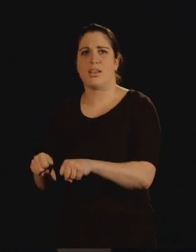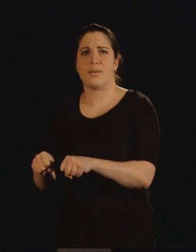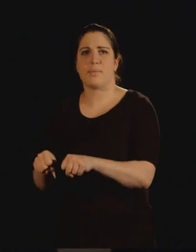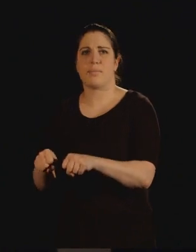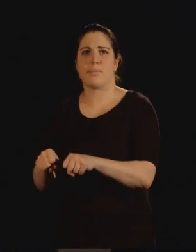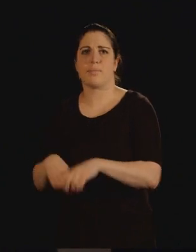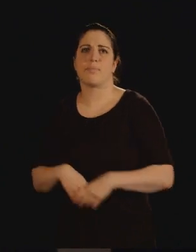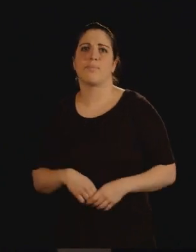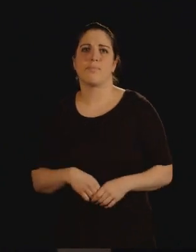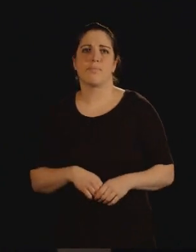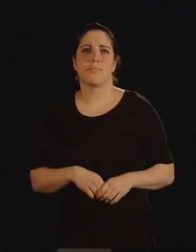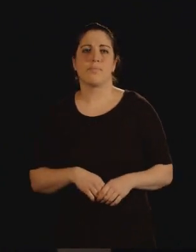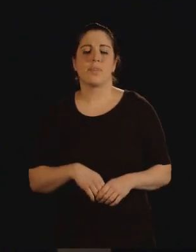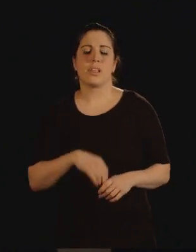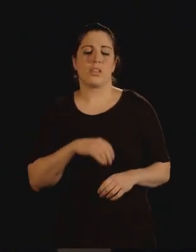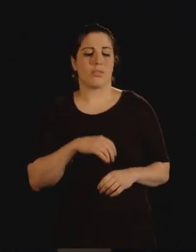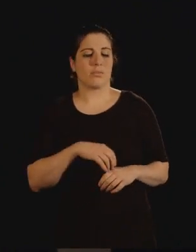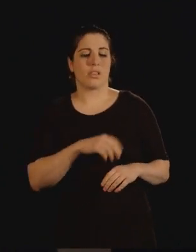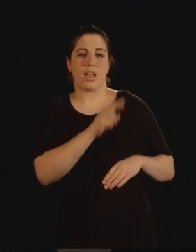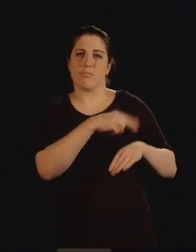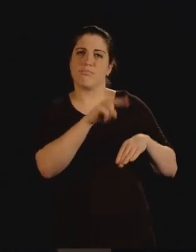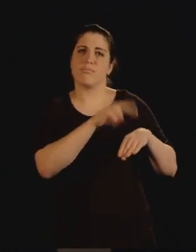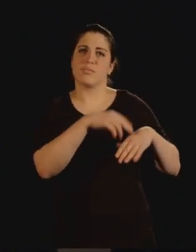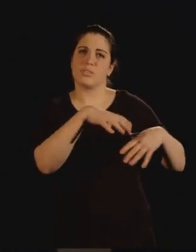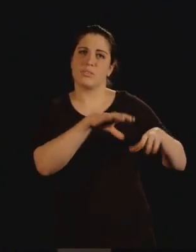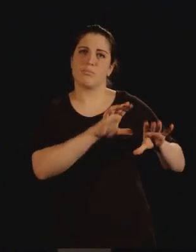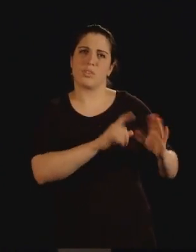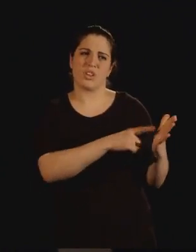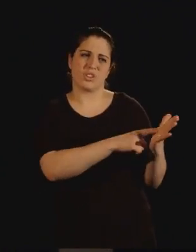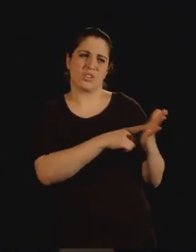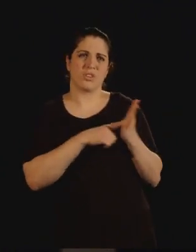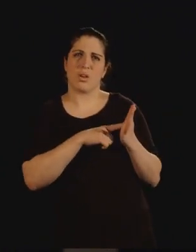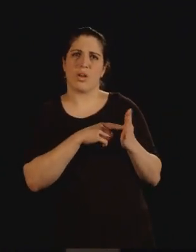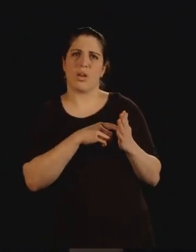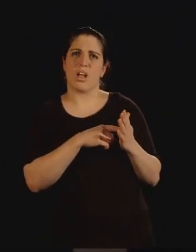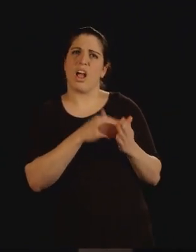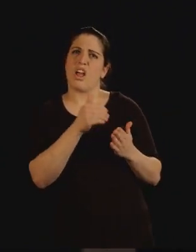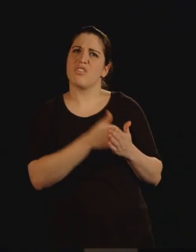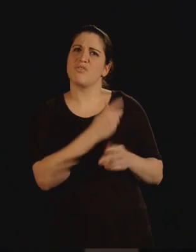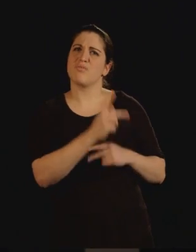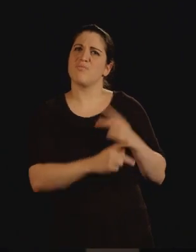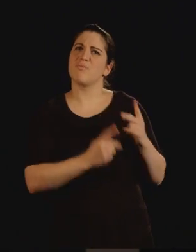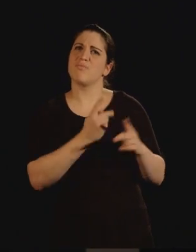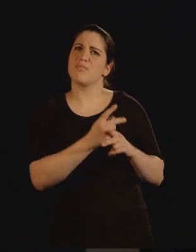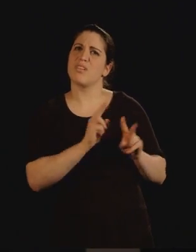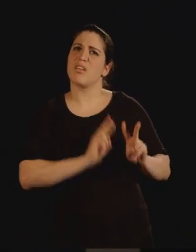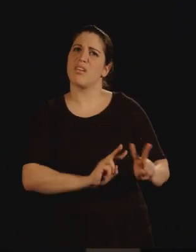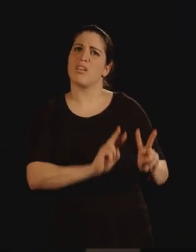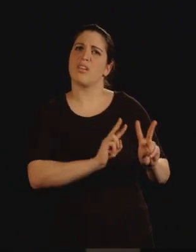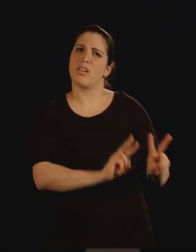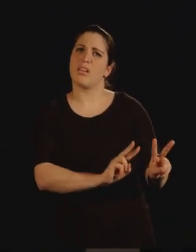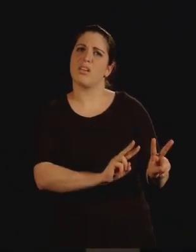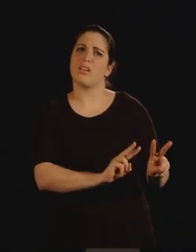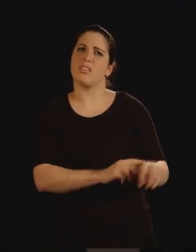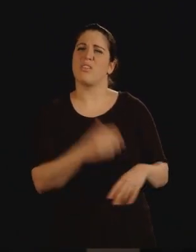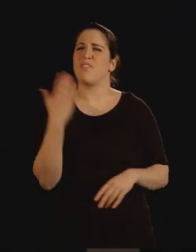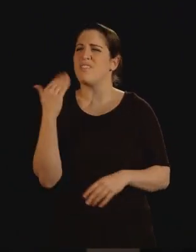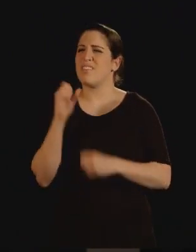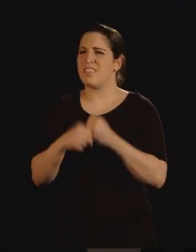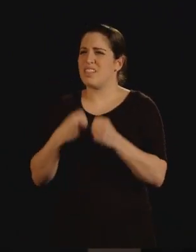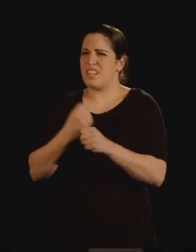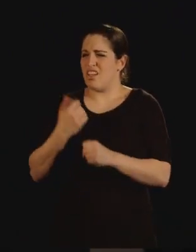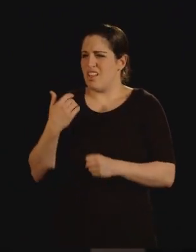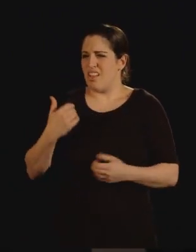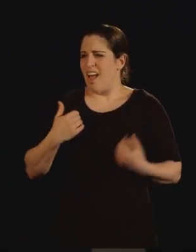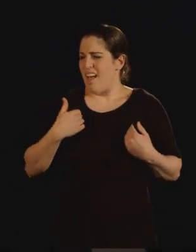And participating in an old-fashioned burial, it made me feel as if I had discovered something new. Because most of my corporate career, I had